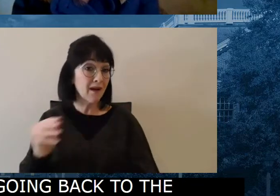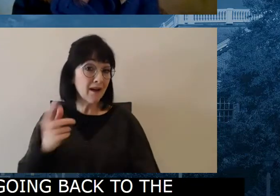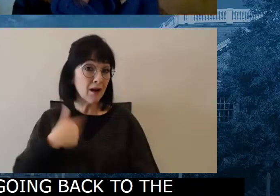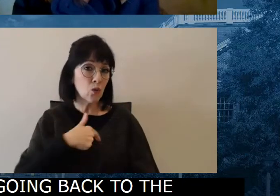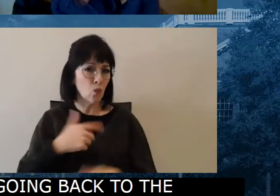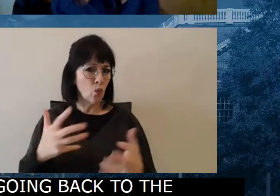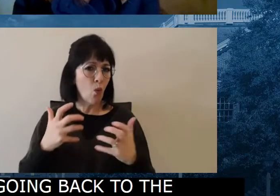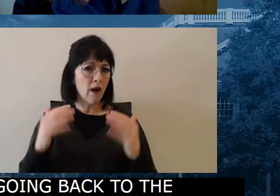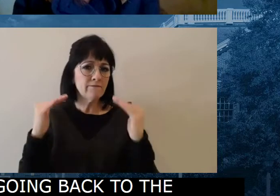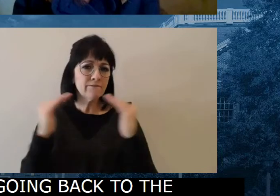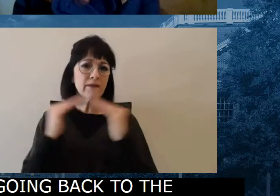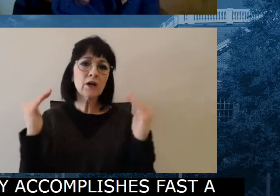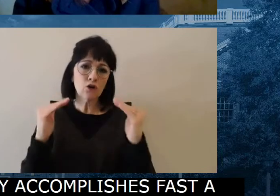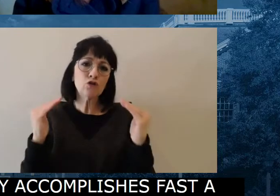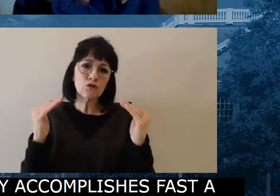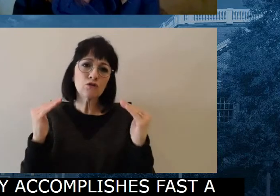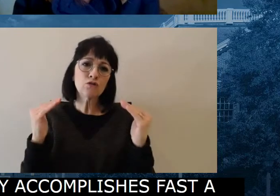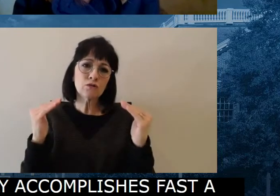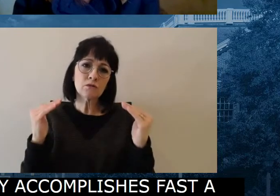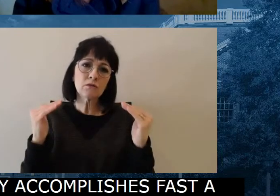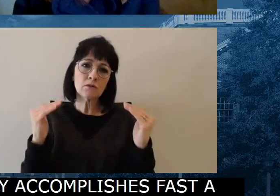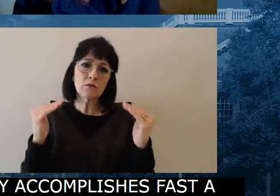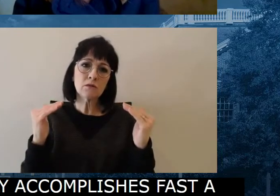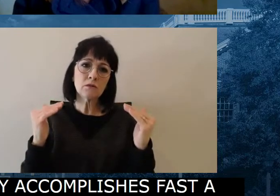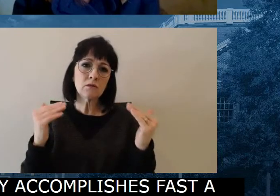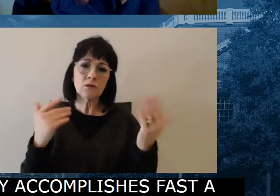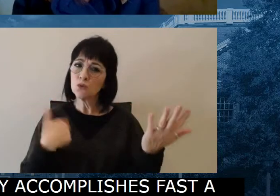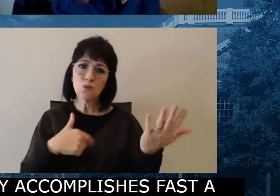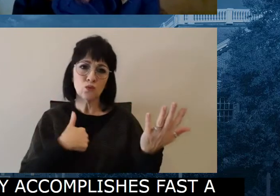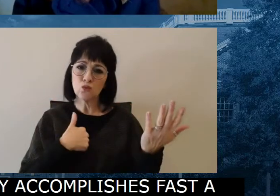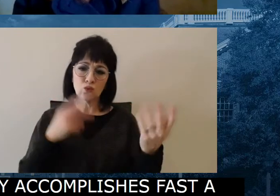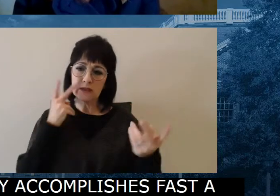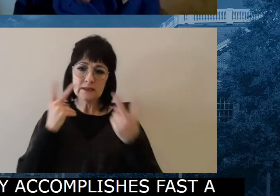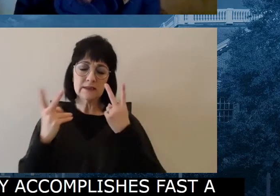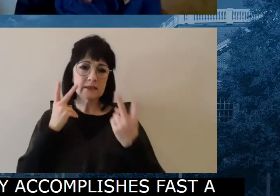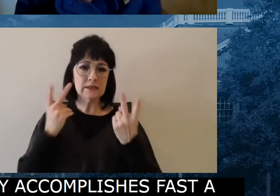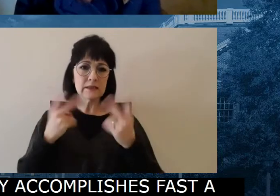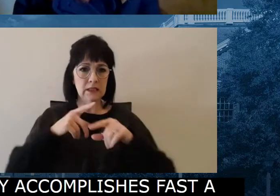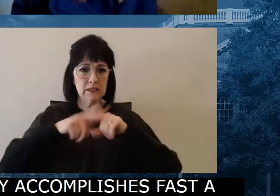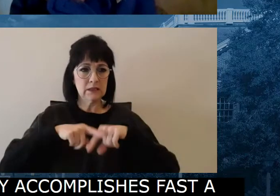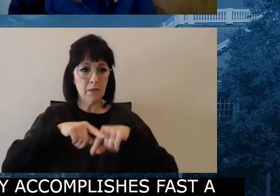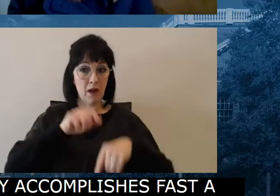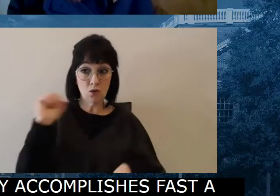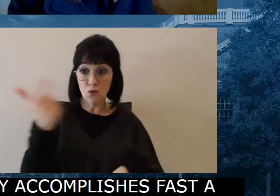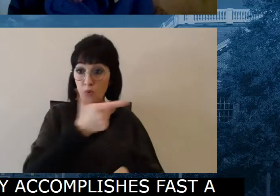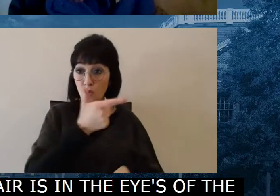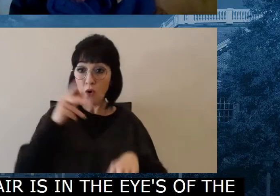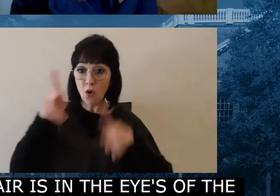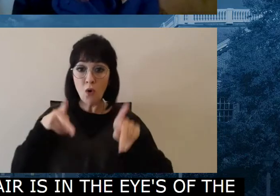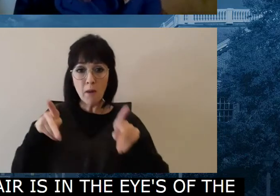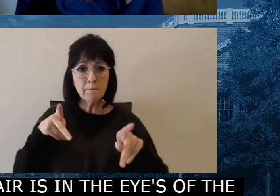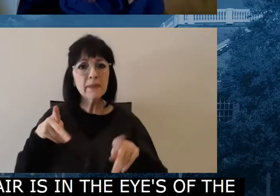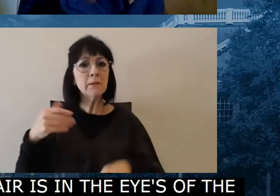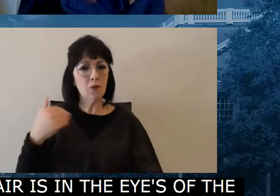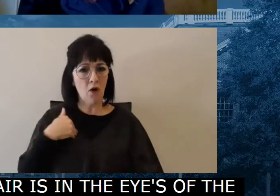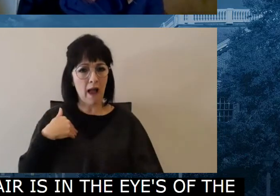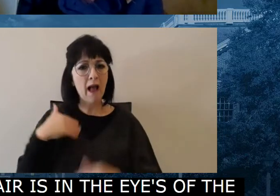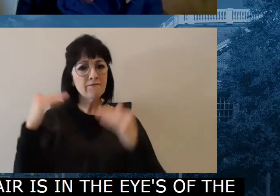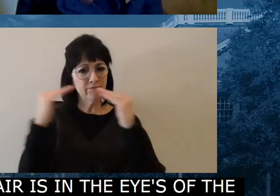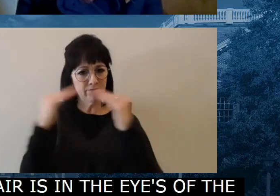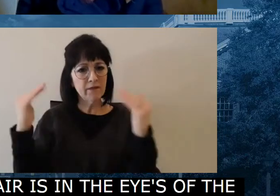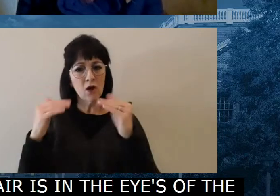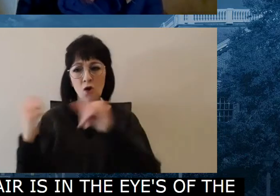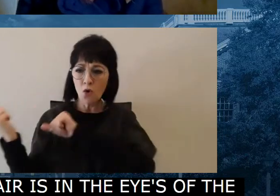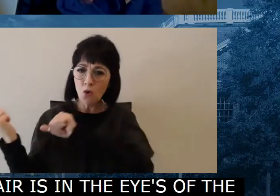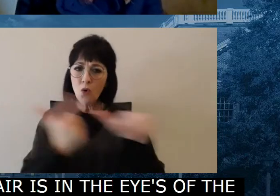eyes of the beholder. We look at it in terms of demographics, and that everybody ought to have the same access